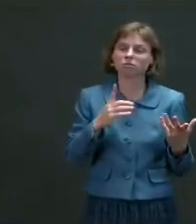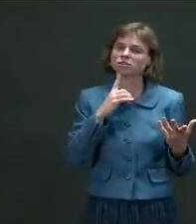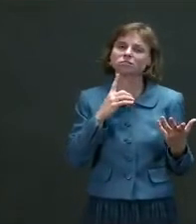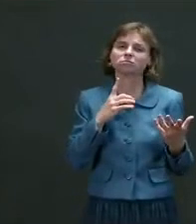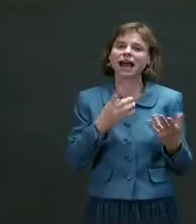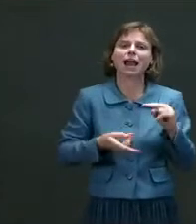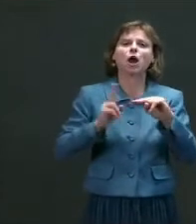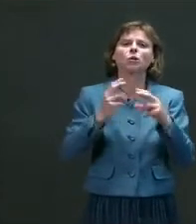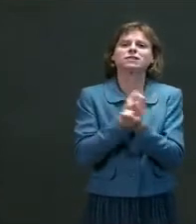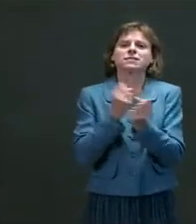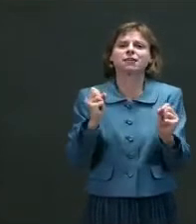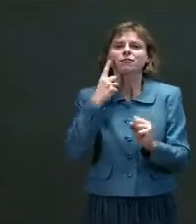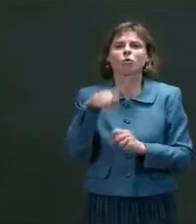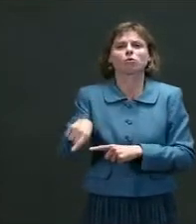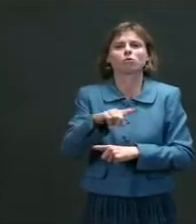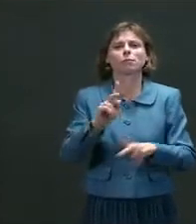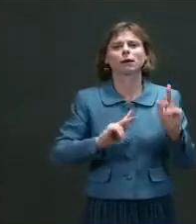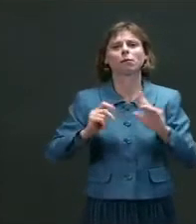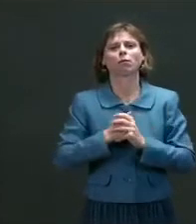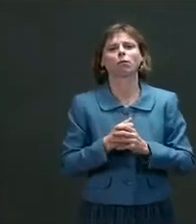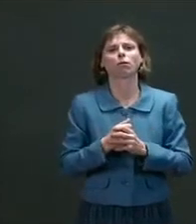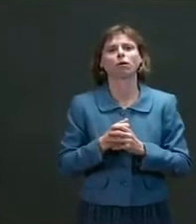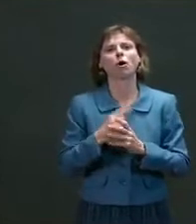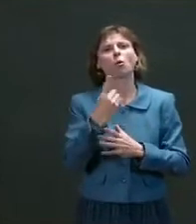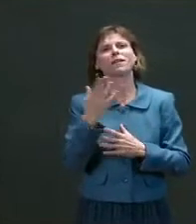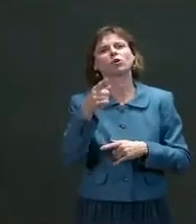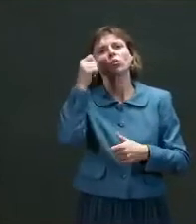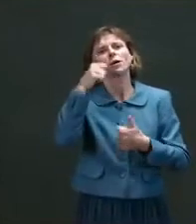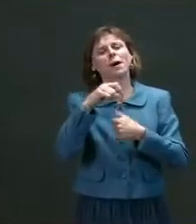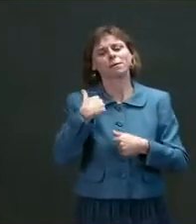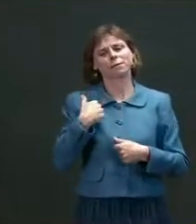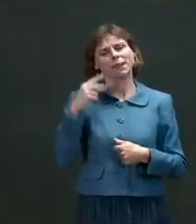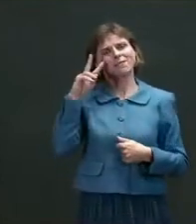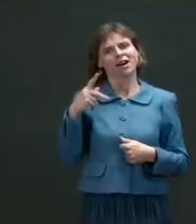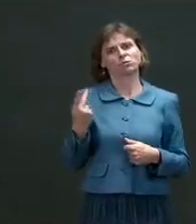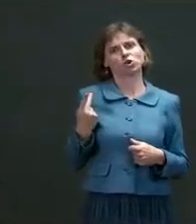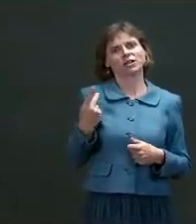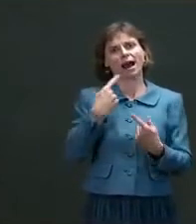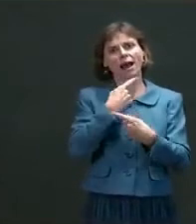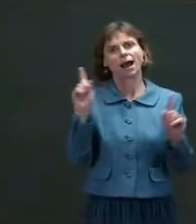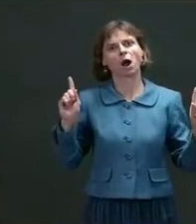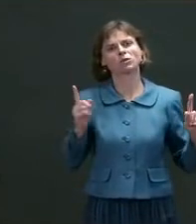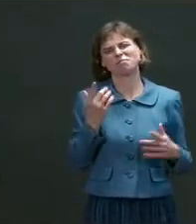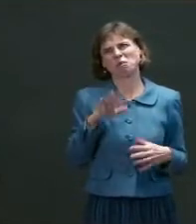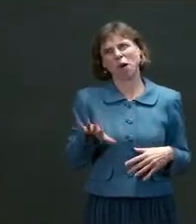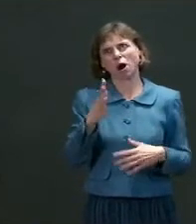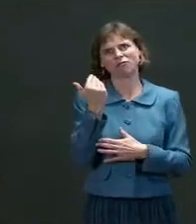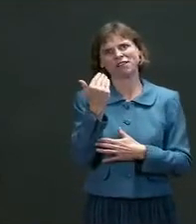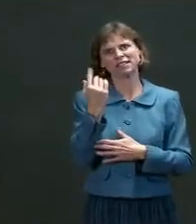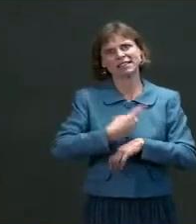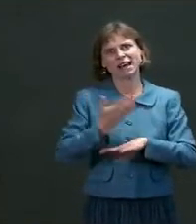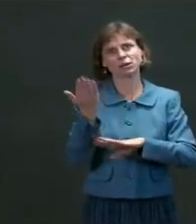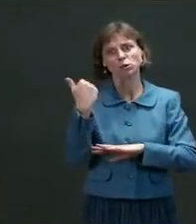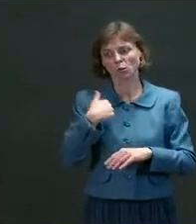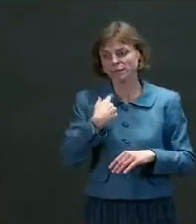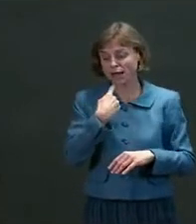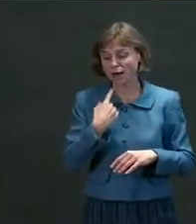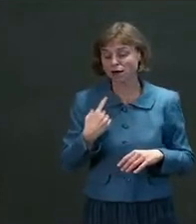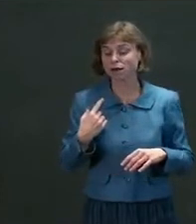safer. Well, one of the things you may recall, the Vice President and I announced about 15 days ago that we're going to try to get